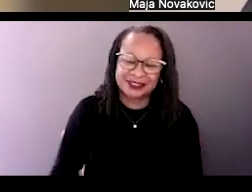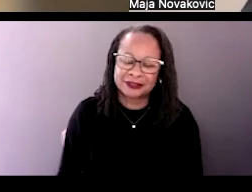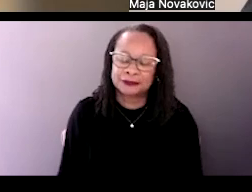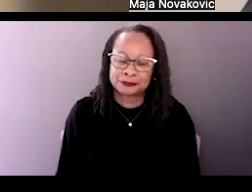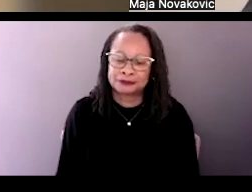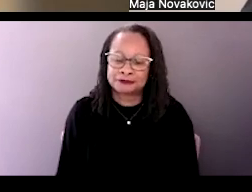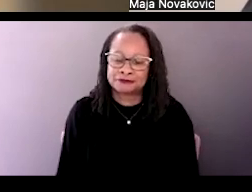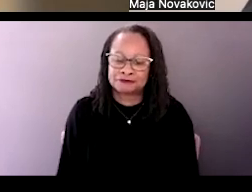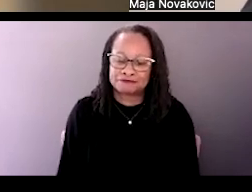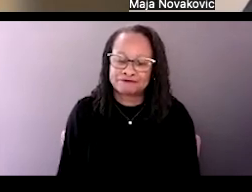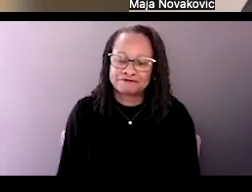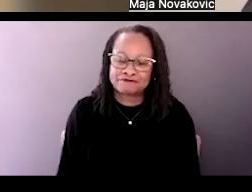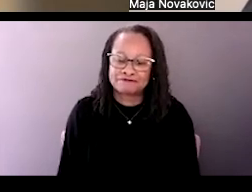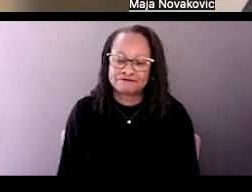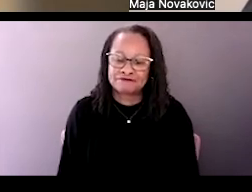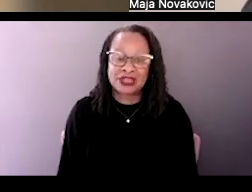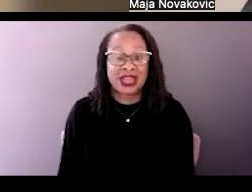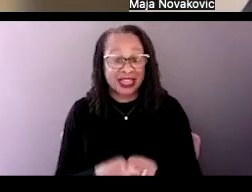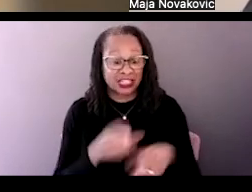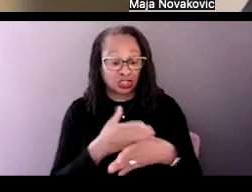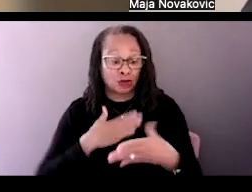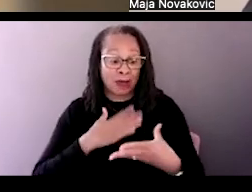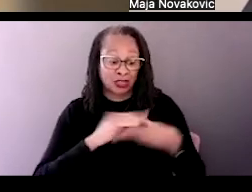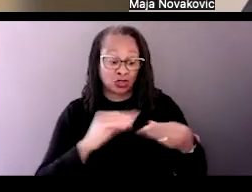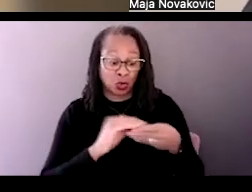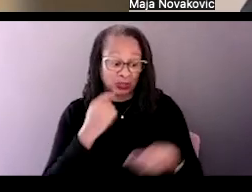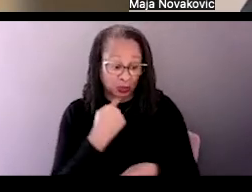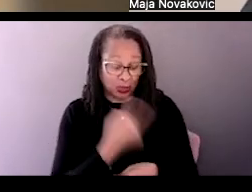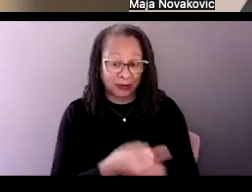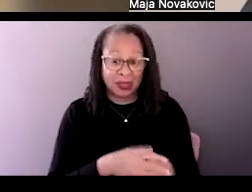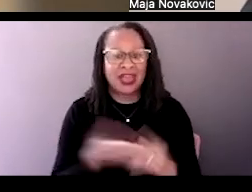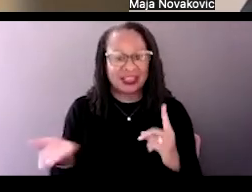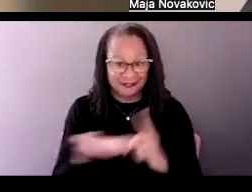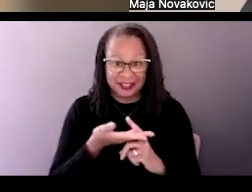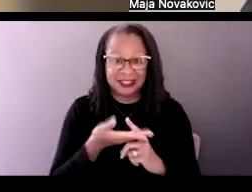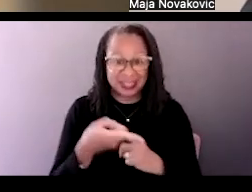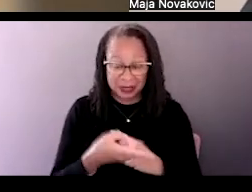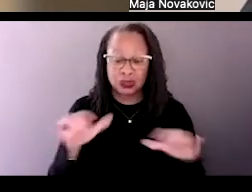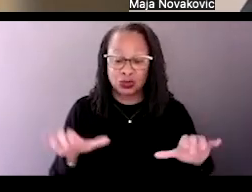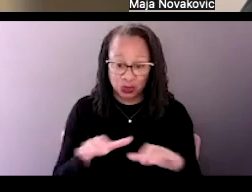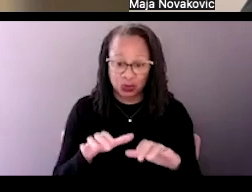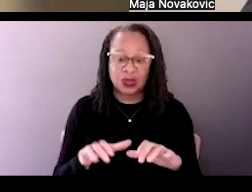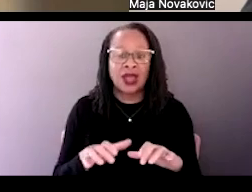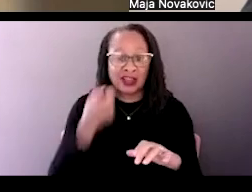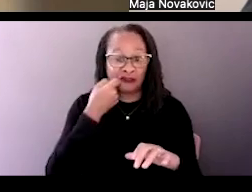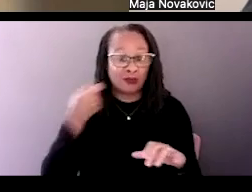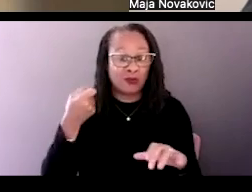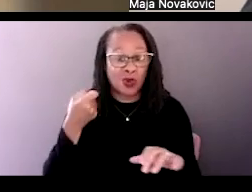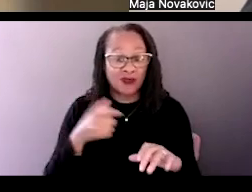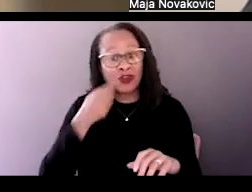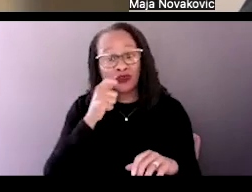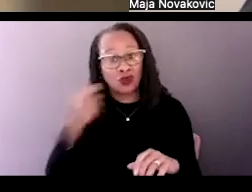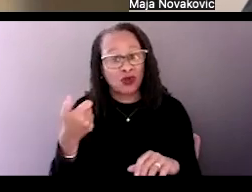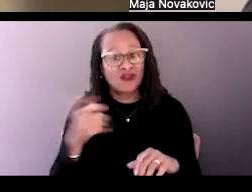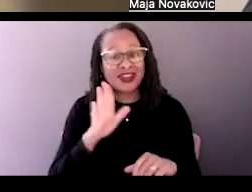telling him my story convinced him to remove this baby